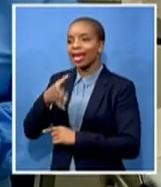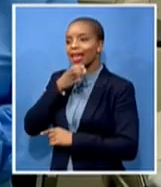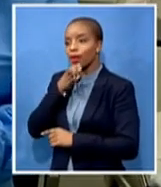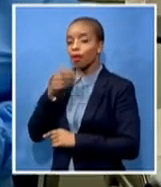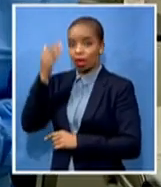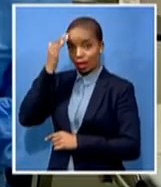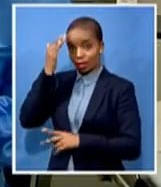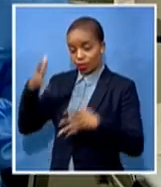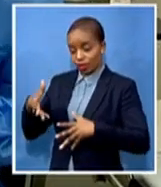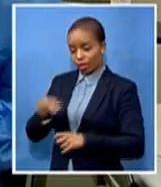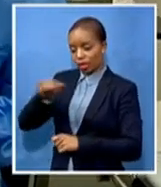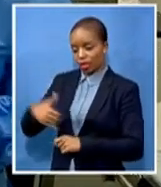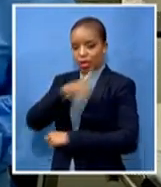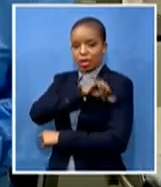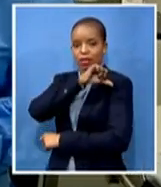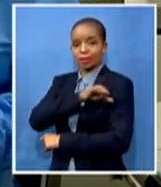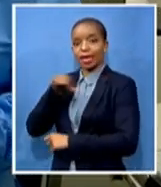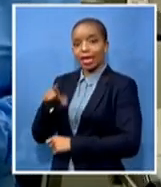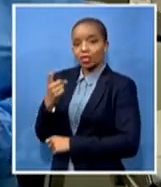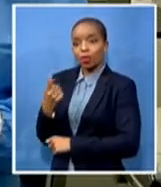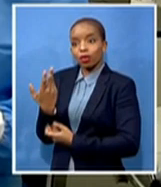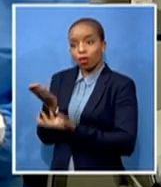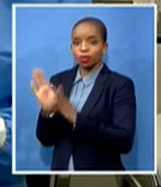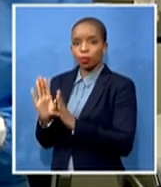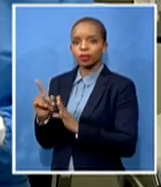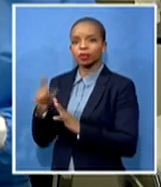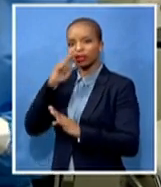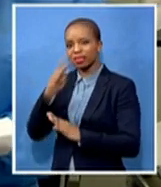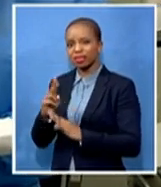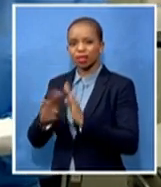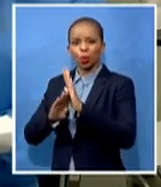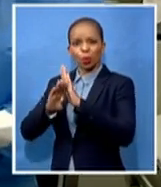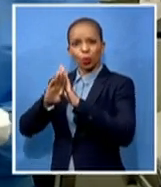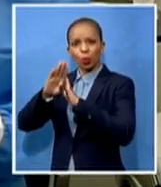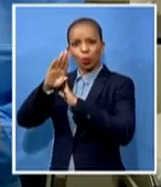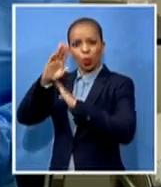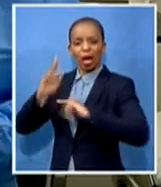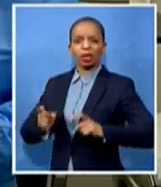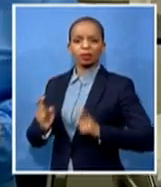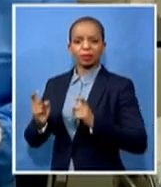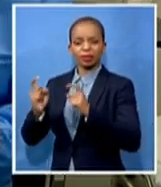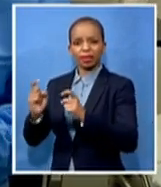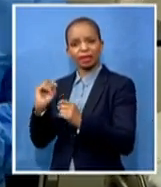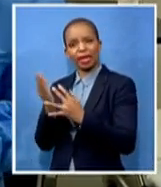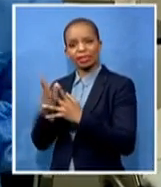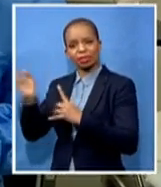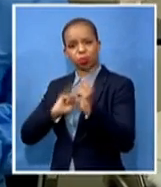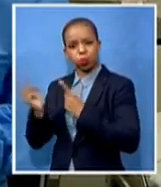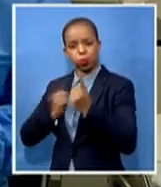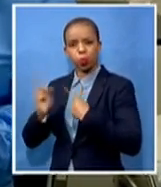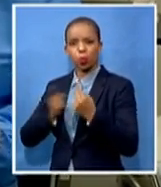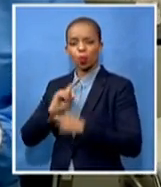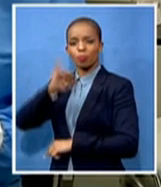started seeing a significant increase in trauma cases as a result of, bottle stores being opened. What